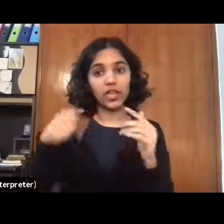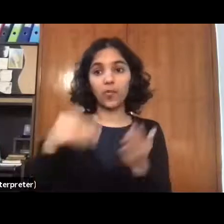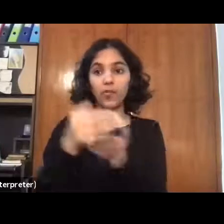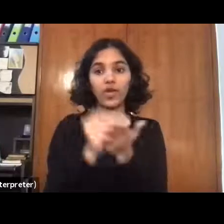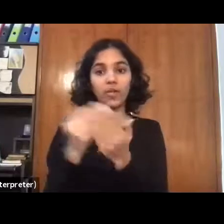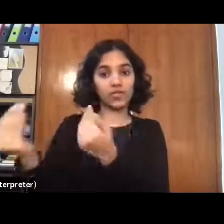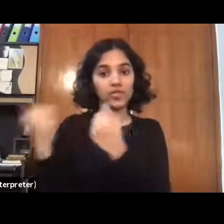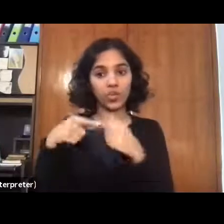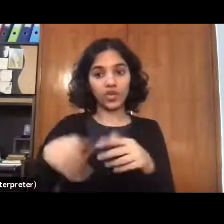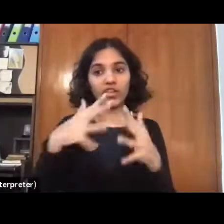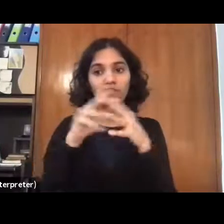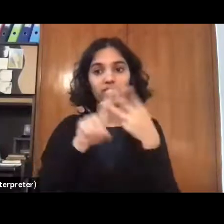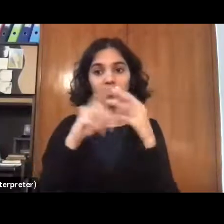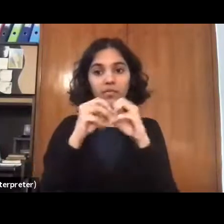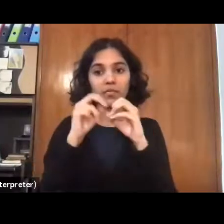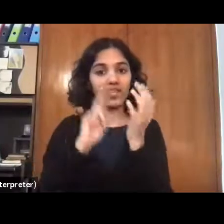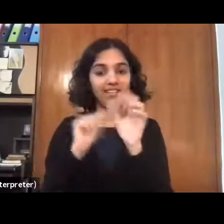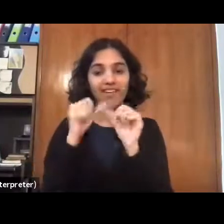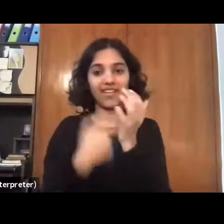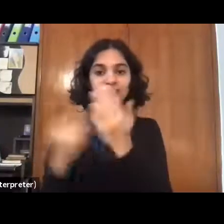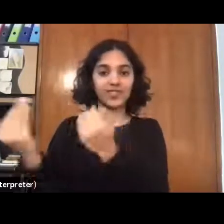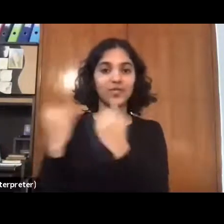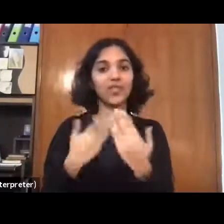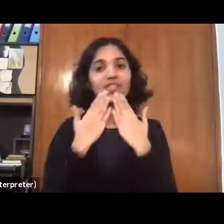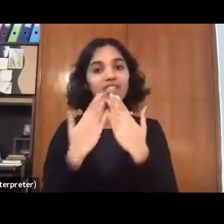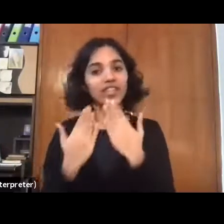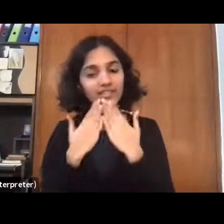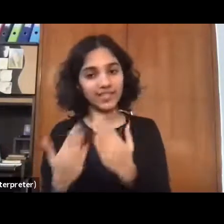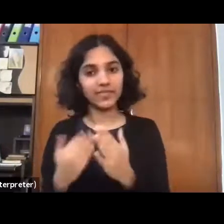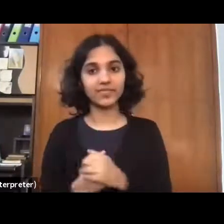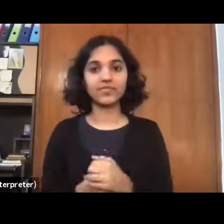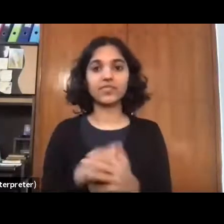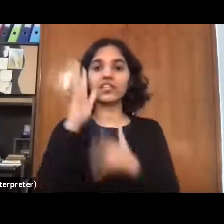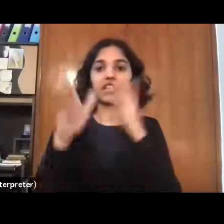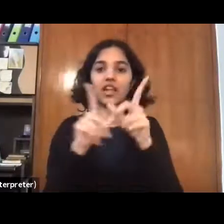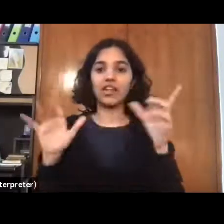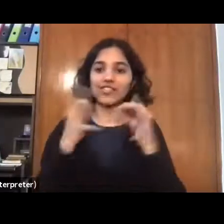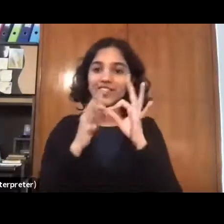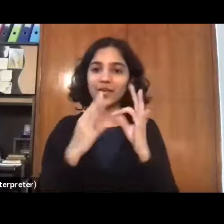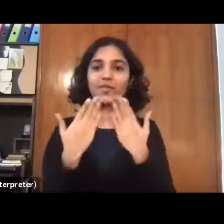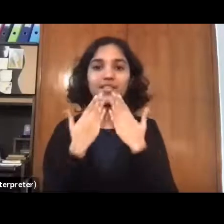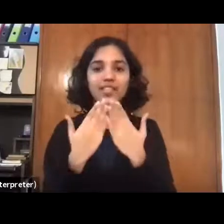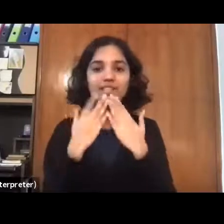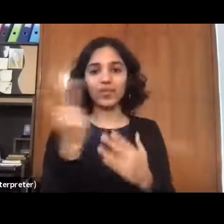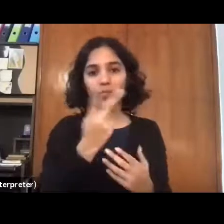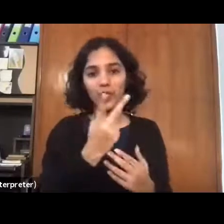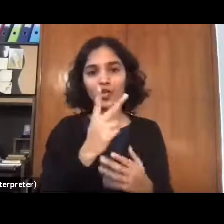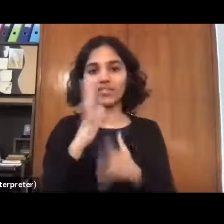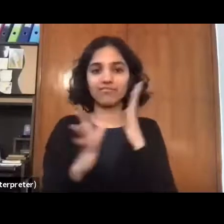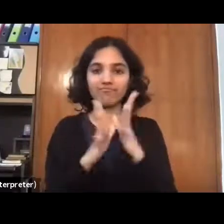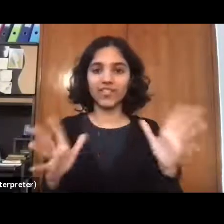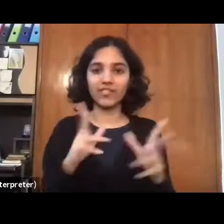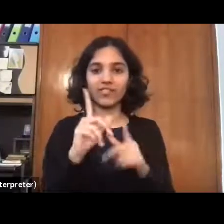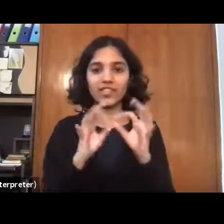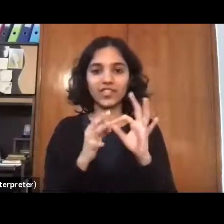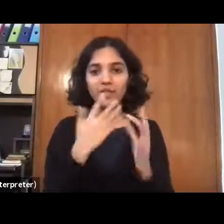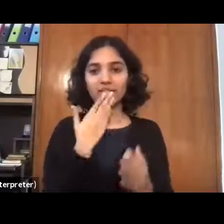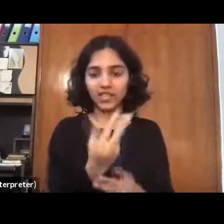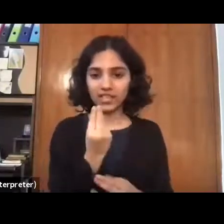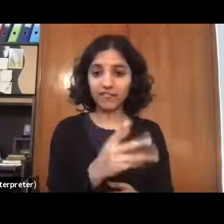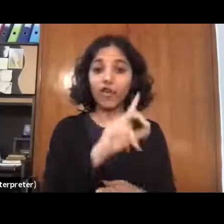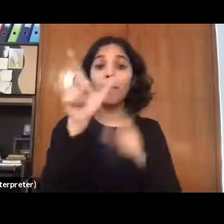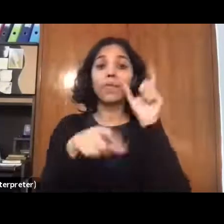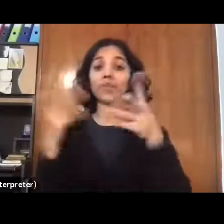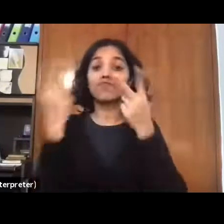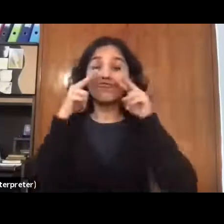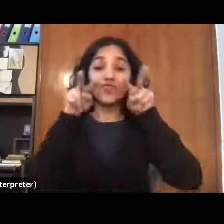program, for this webinar. I would like to thank the sign language interpreter, both of them, all the